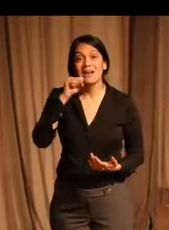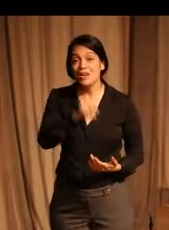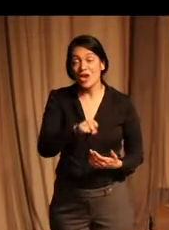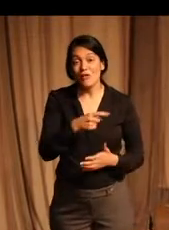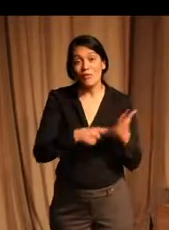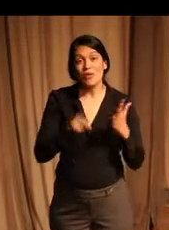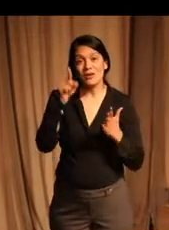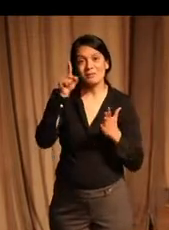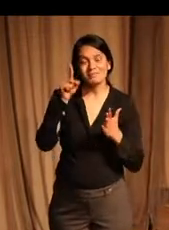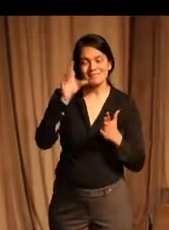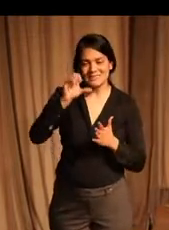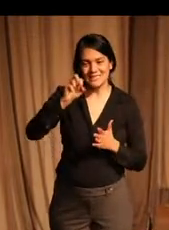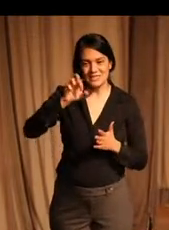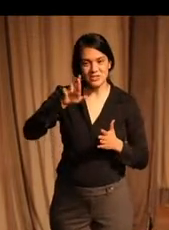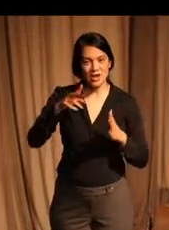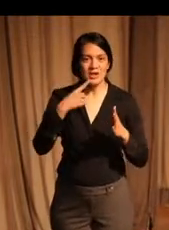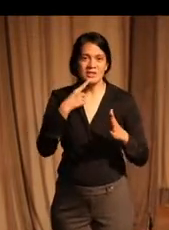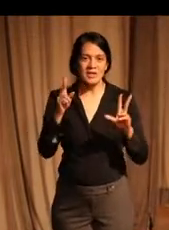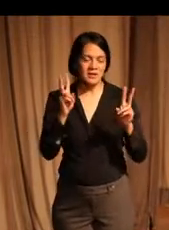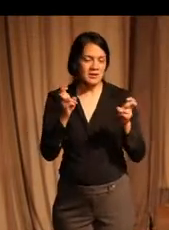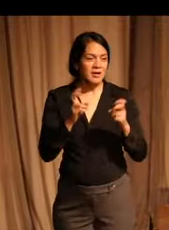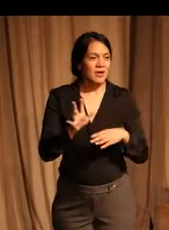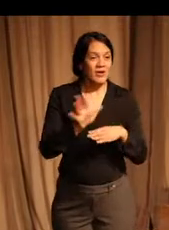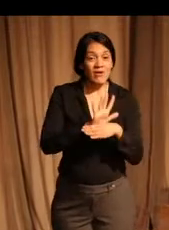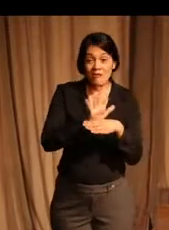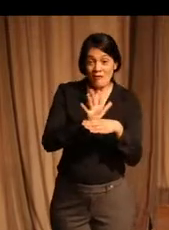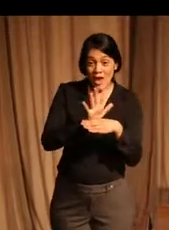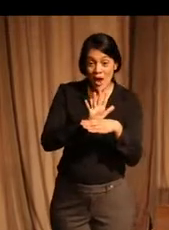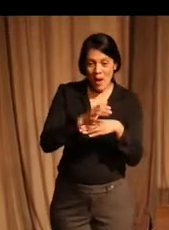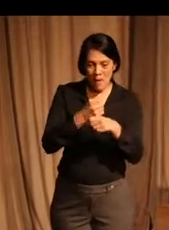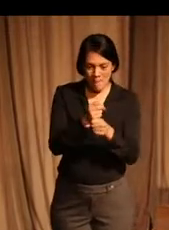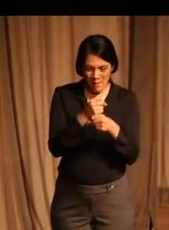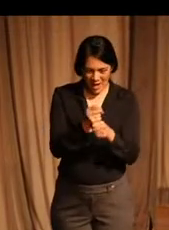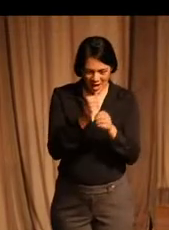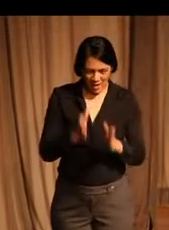said, imagine a world where filmmakers get to make whatever they want.